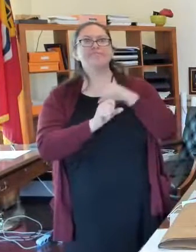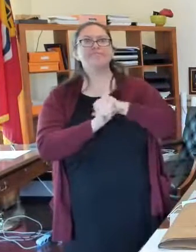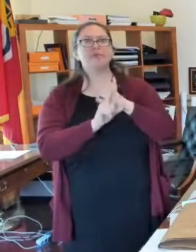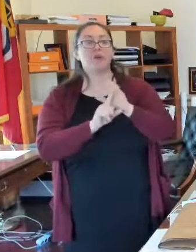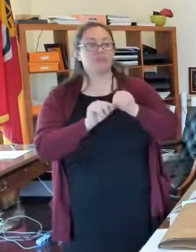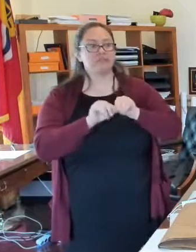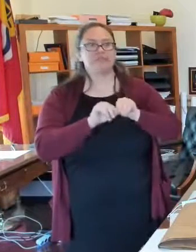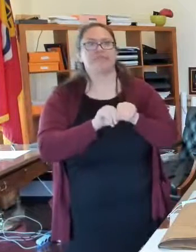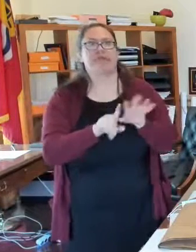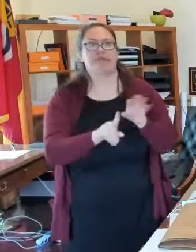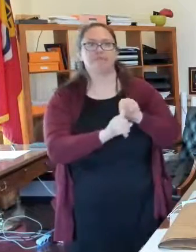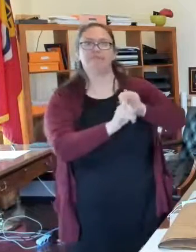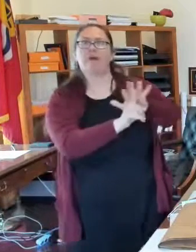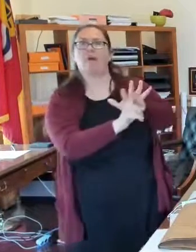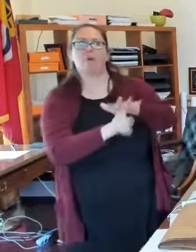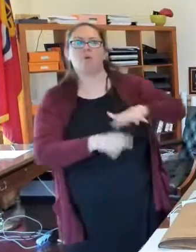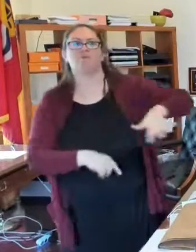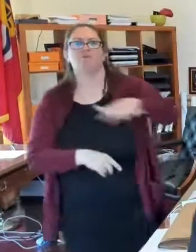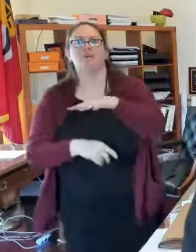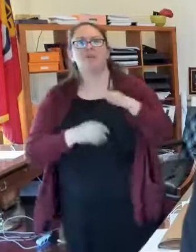seen is